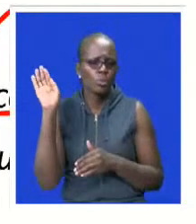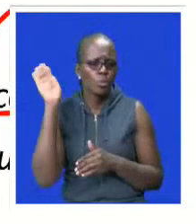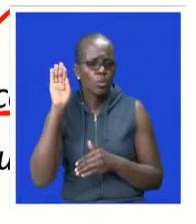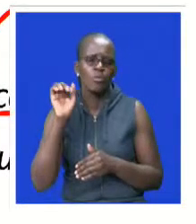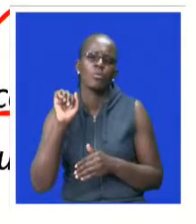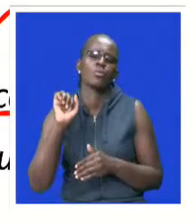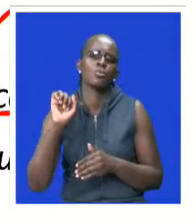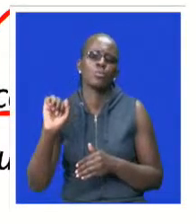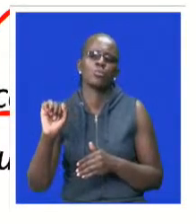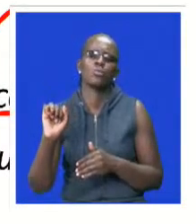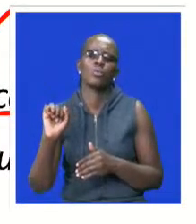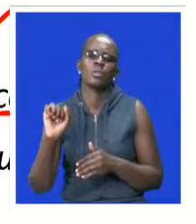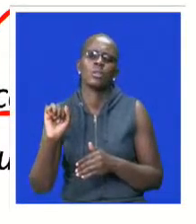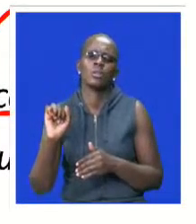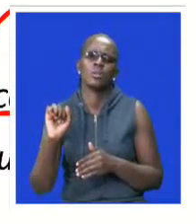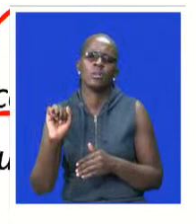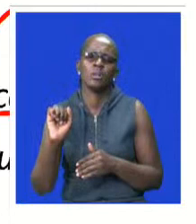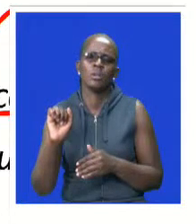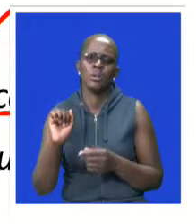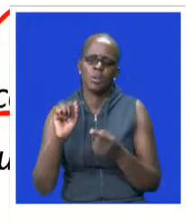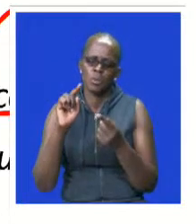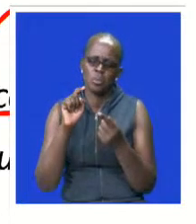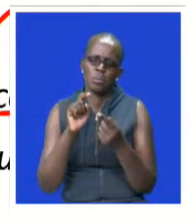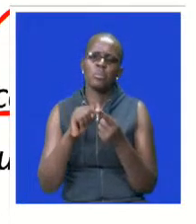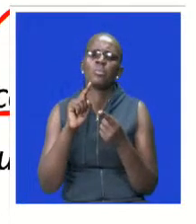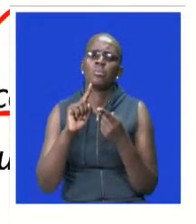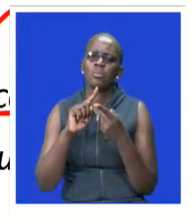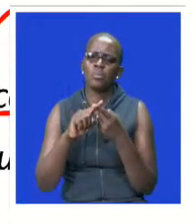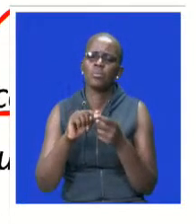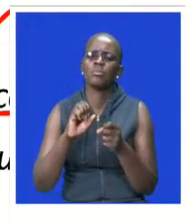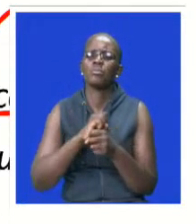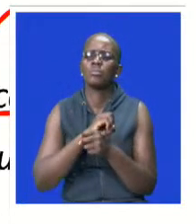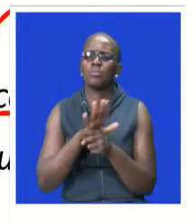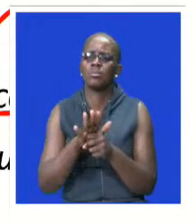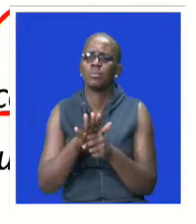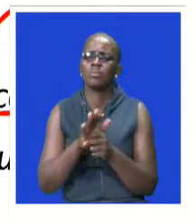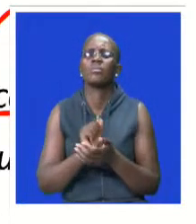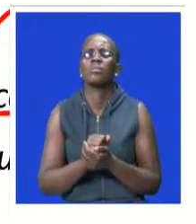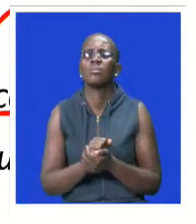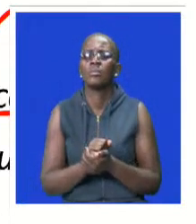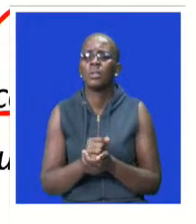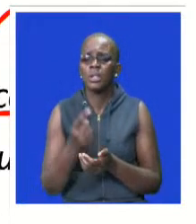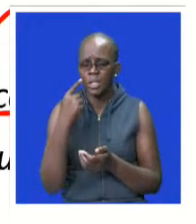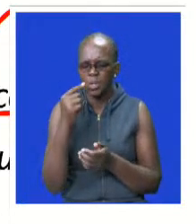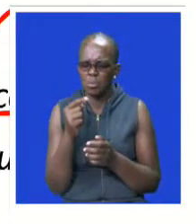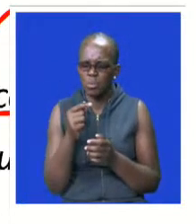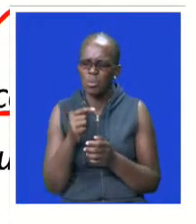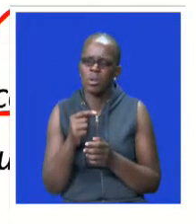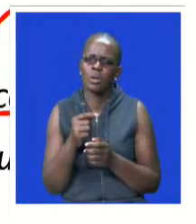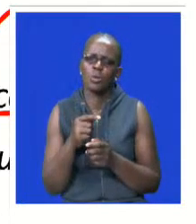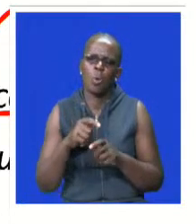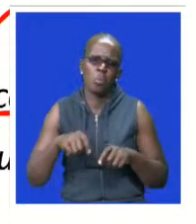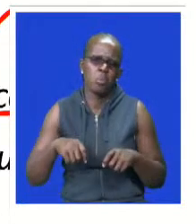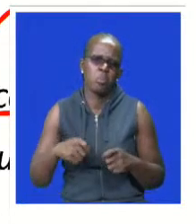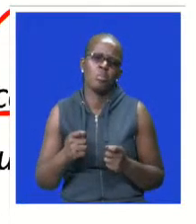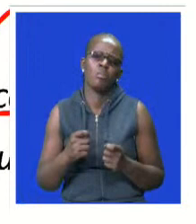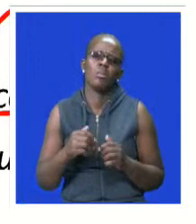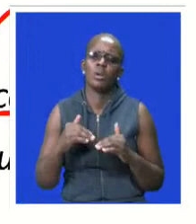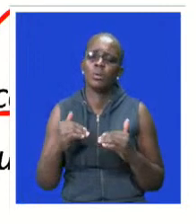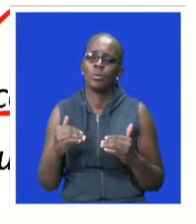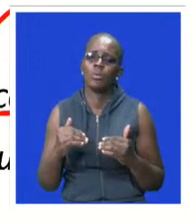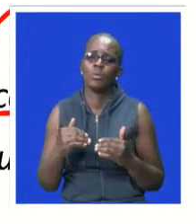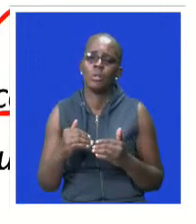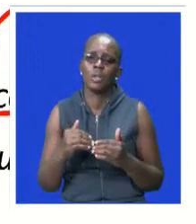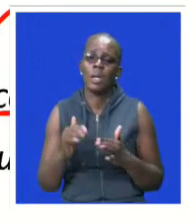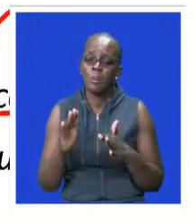is appropriate language because we expect that to be, we expect it to be like that. It is saddening to hear that someone has, a close